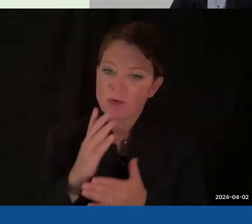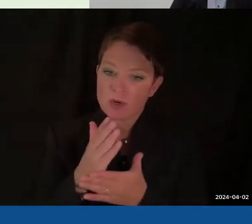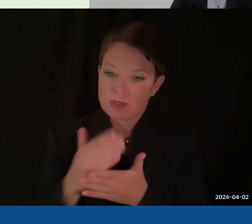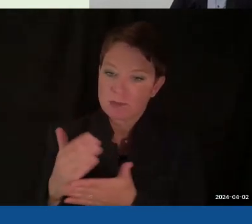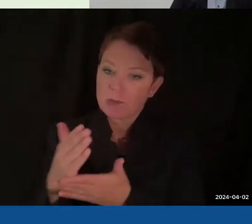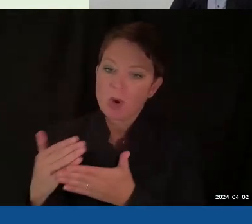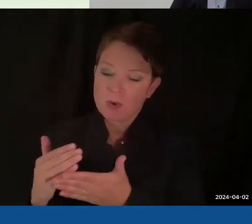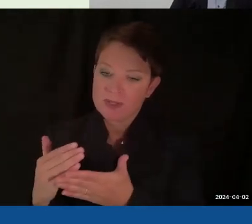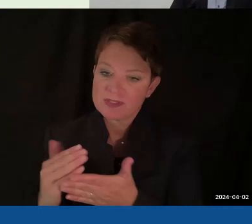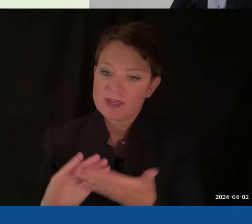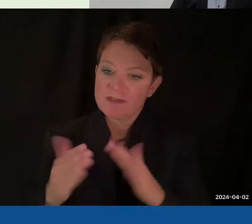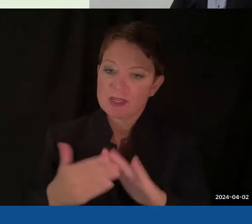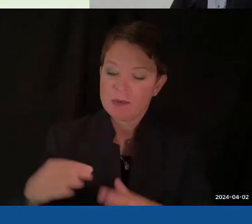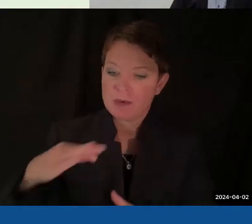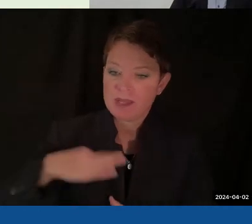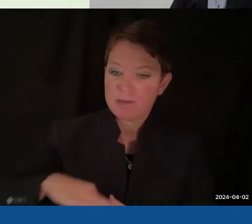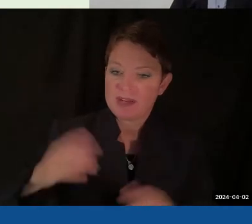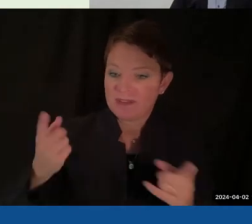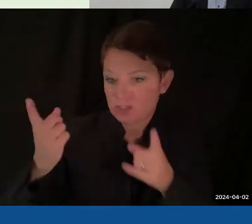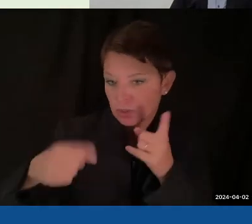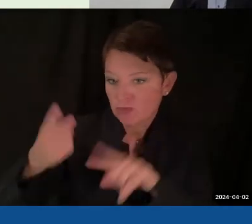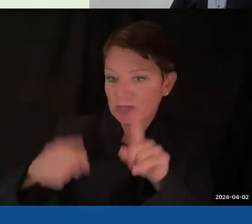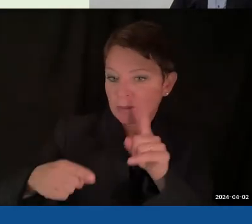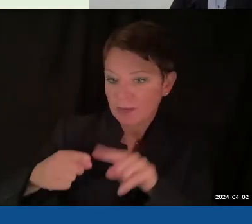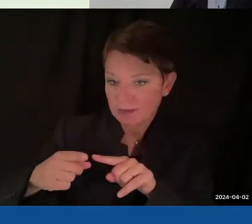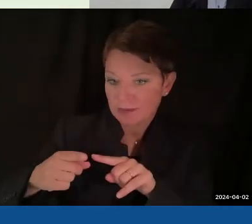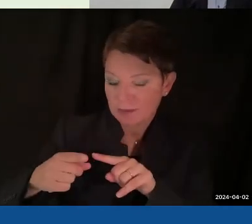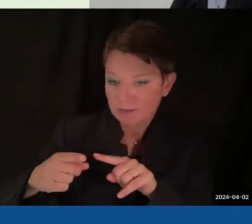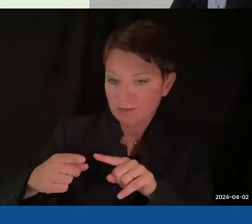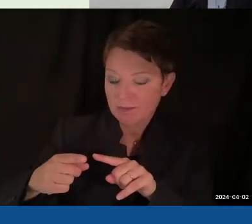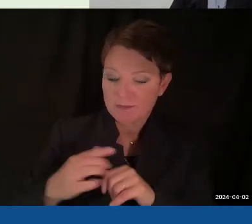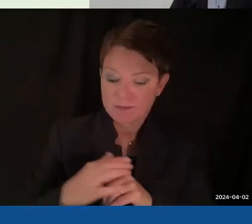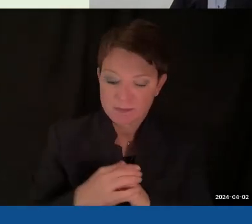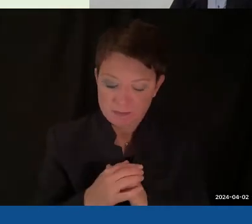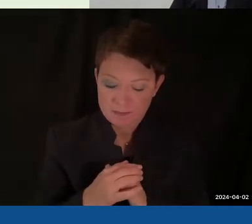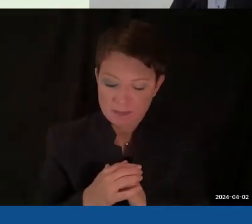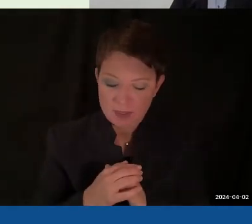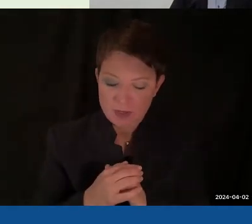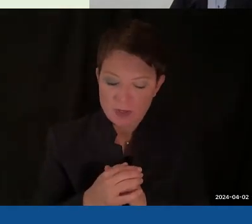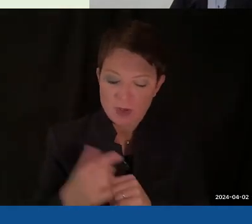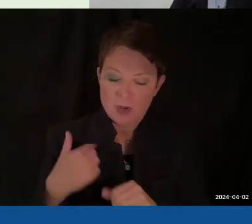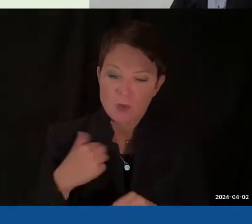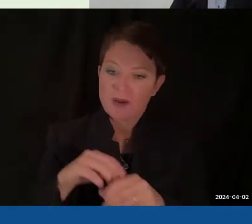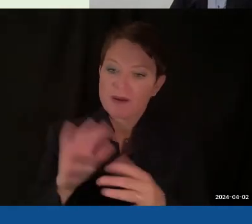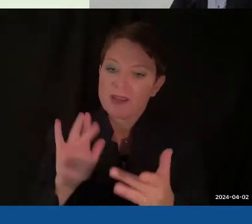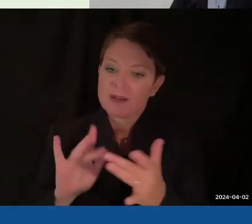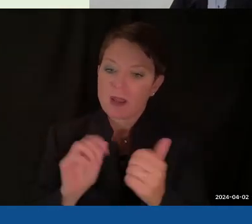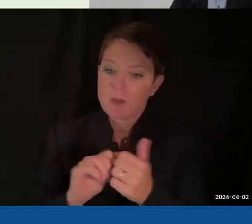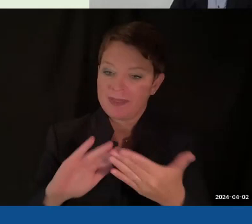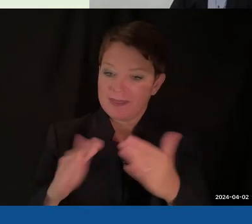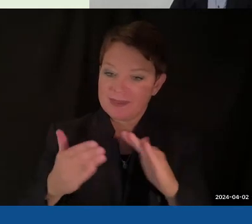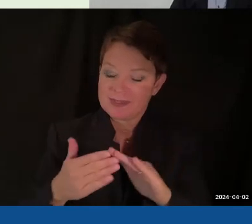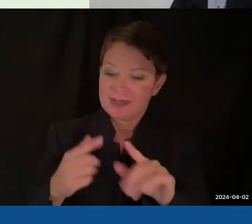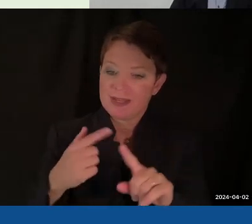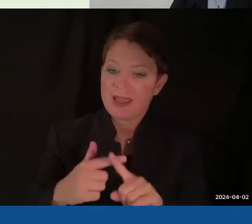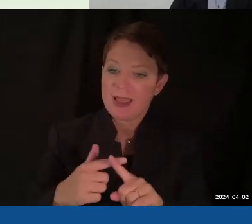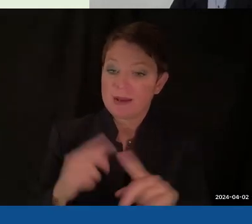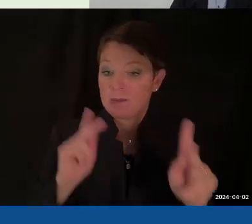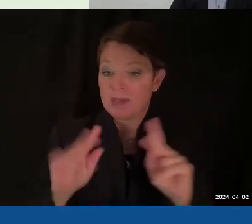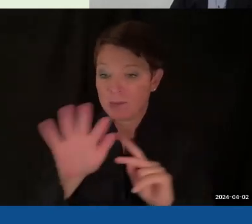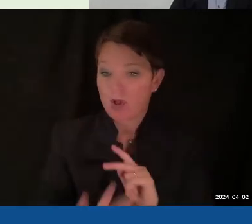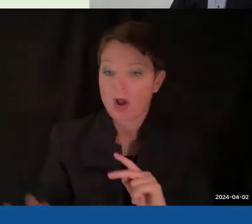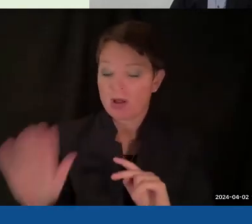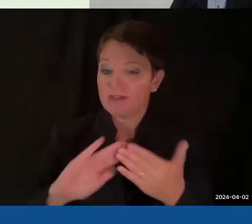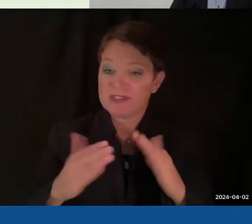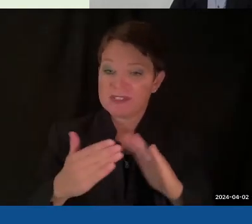that community benefits agreement that we envision. We're in contact with the city and stakeholders citywide to